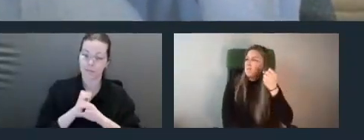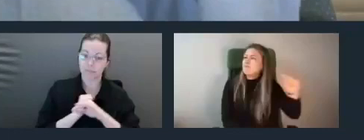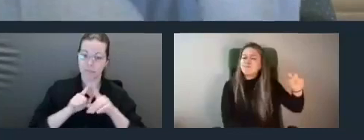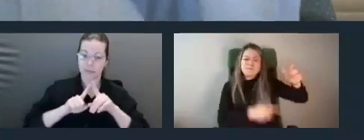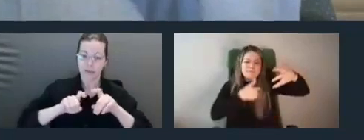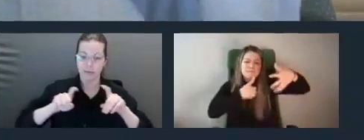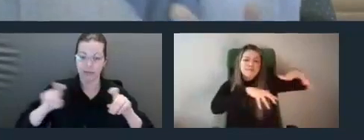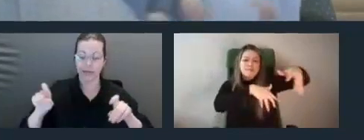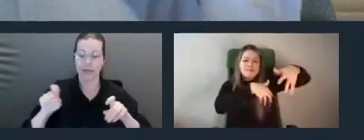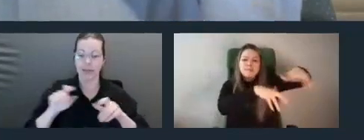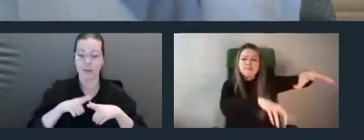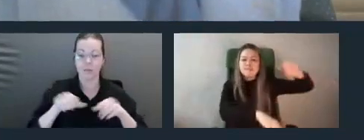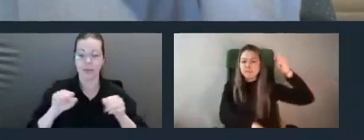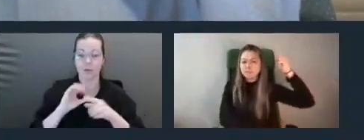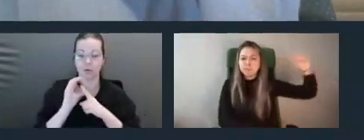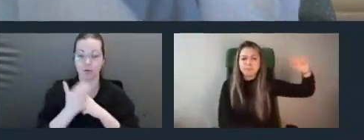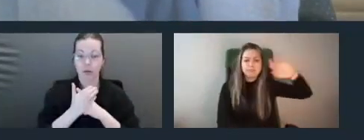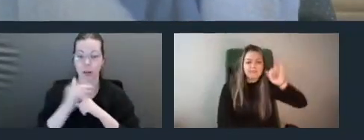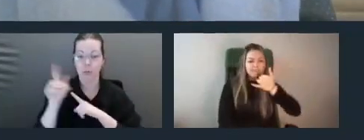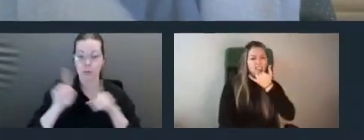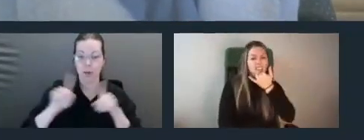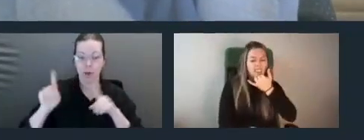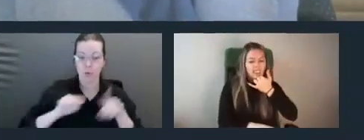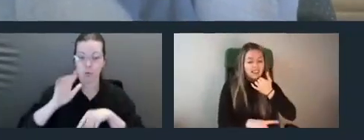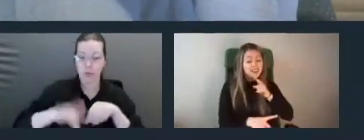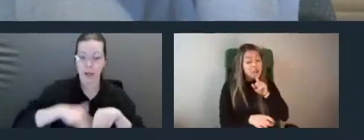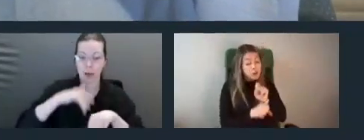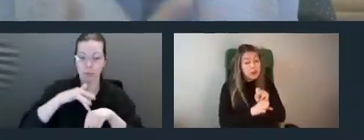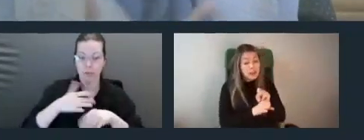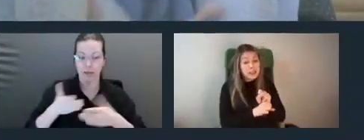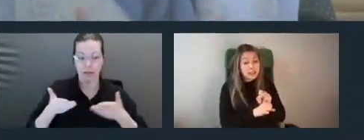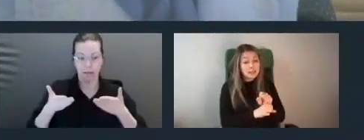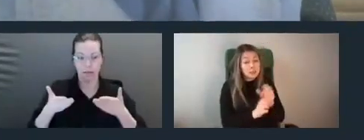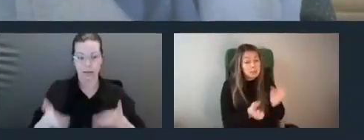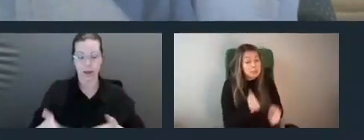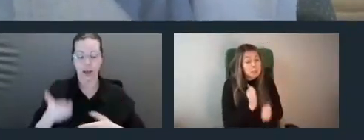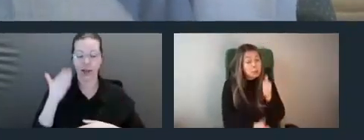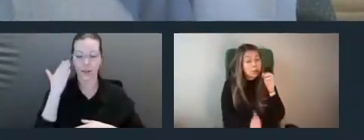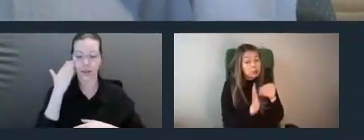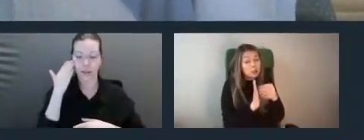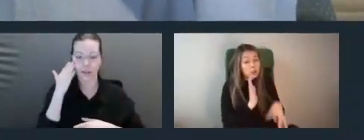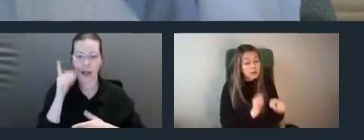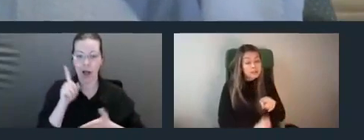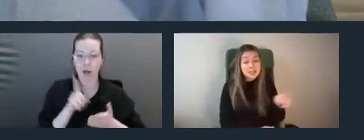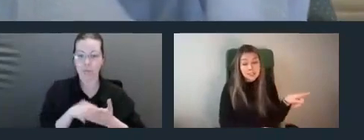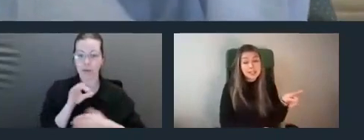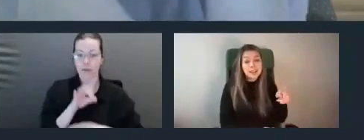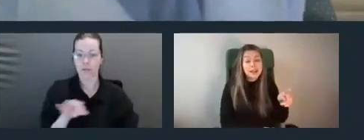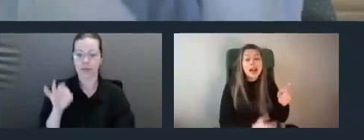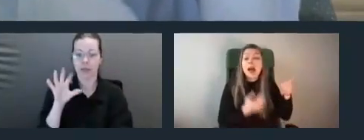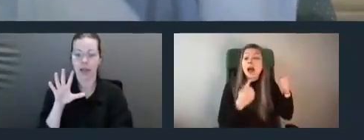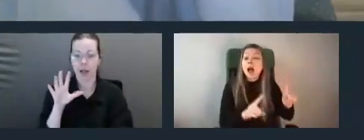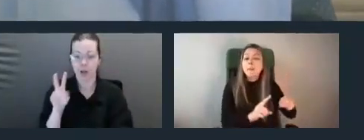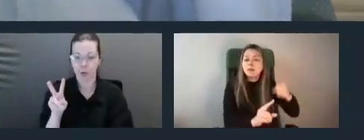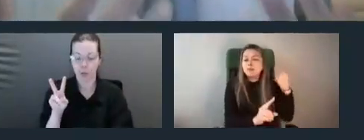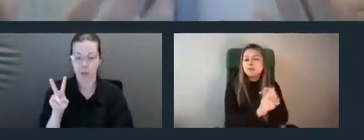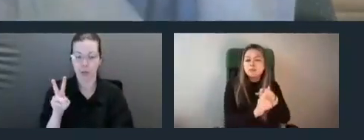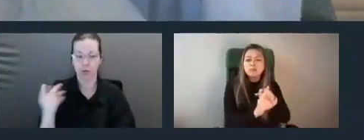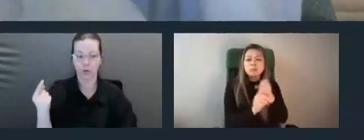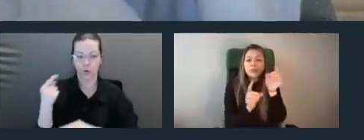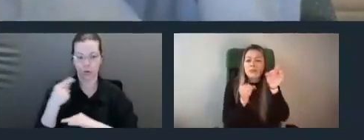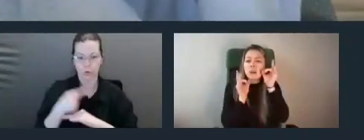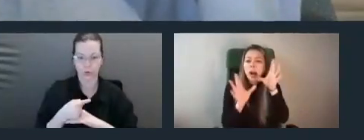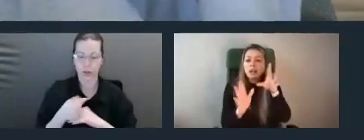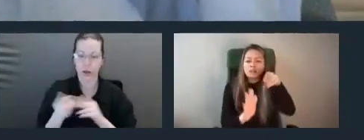fought for that. And obviously the result was terrible. They were faced with terrible violence. So many lost their lives. And today